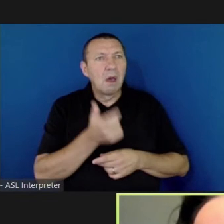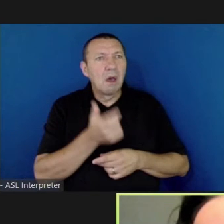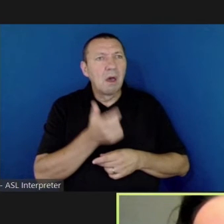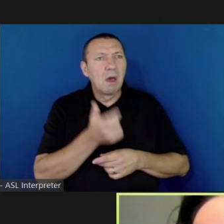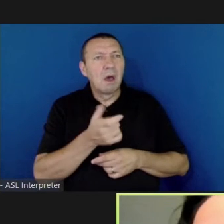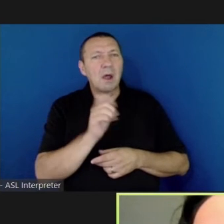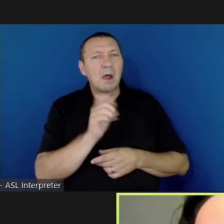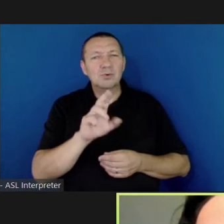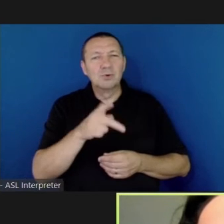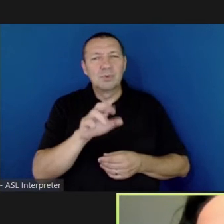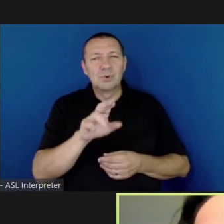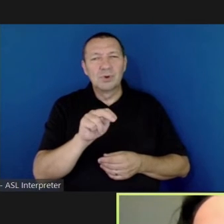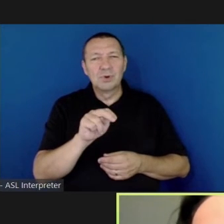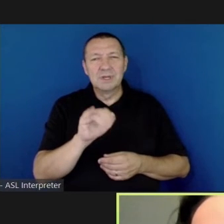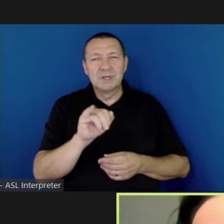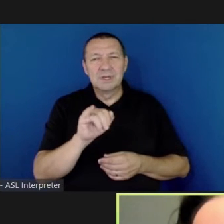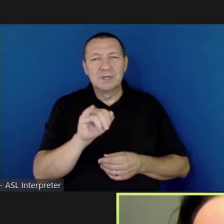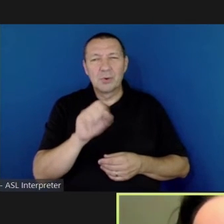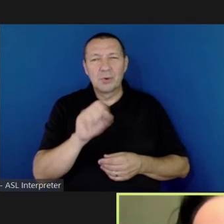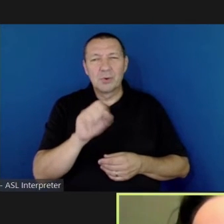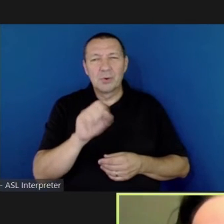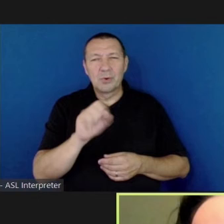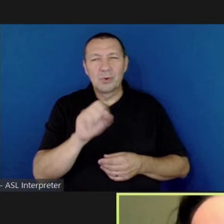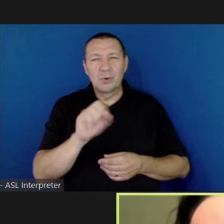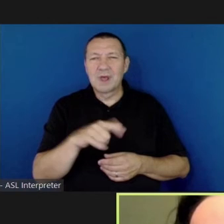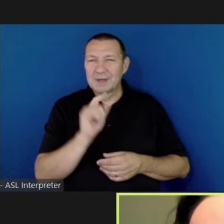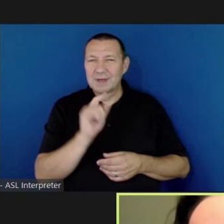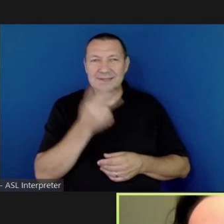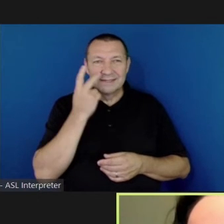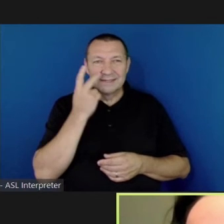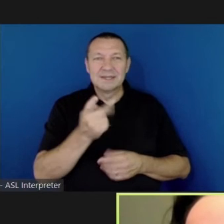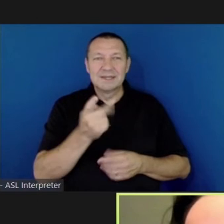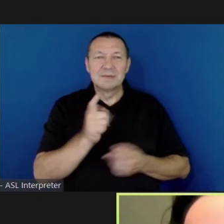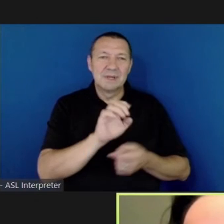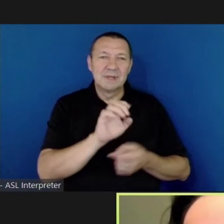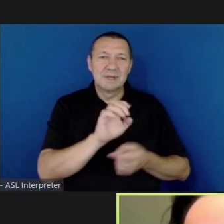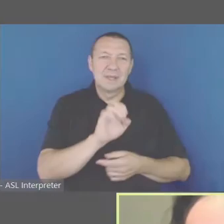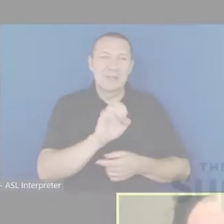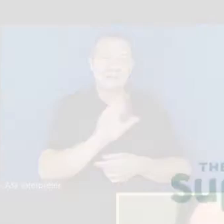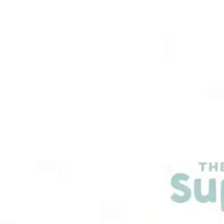looks like on the ground and meet a kid teacher named Elias.